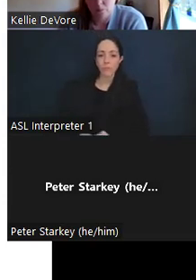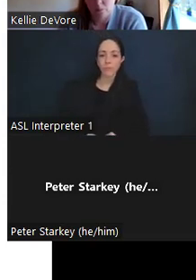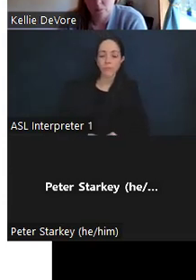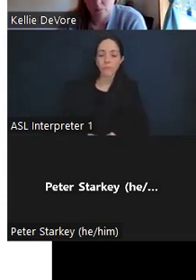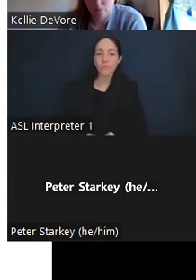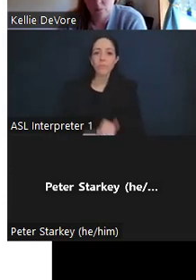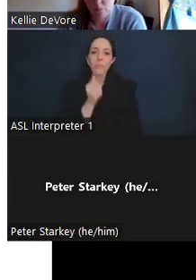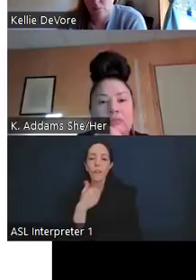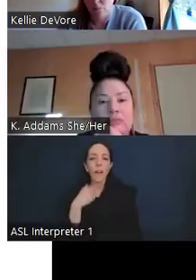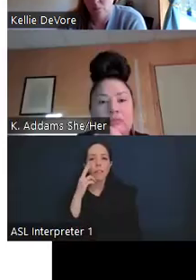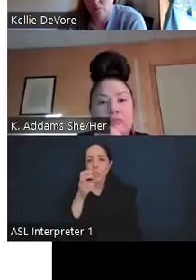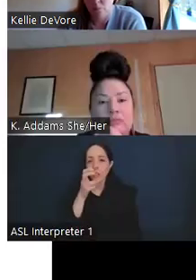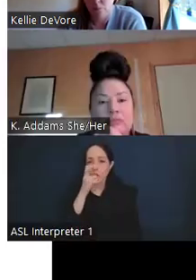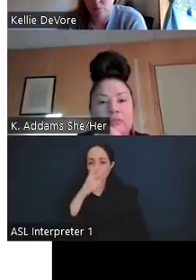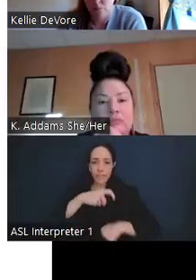a strict time,